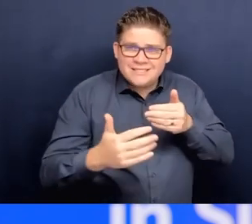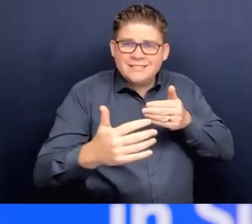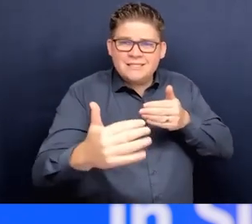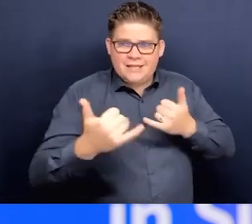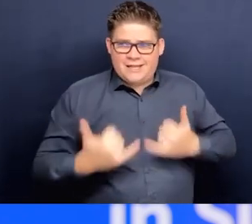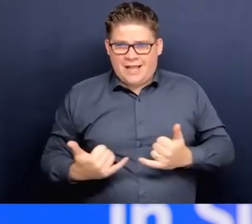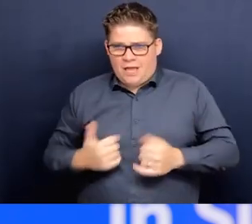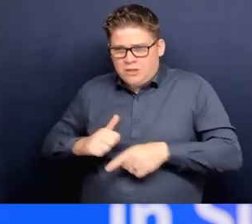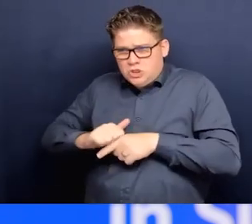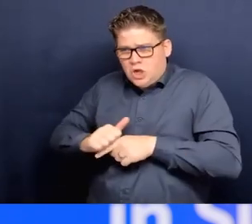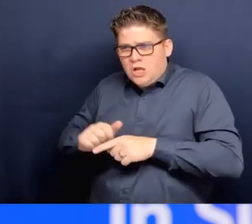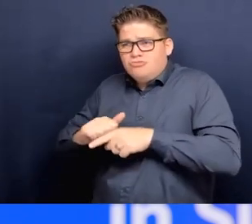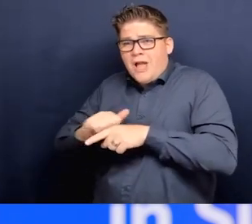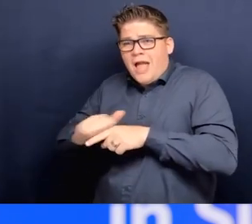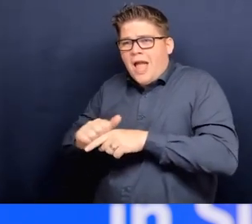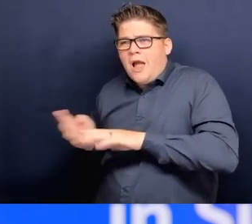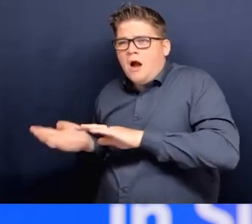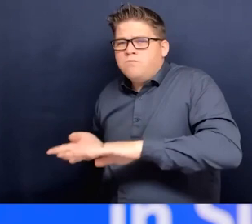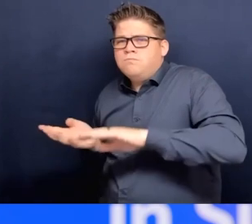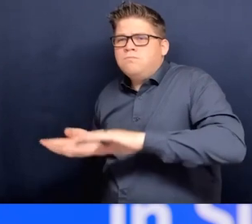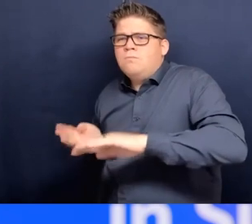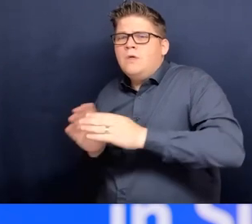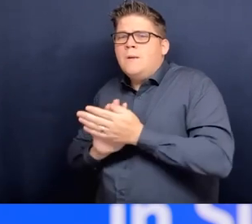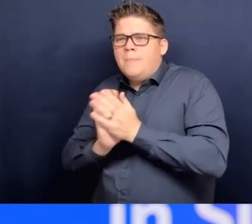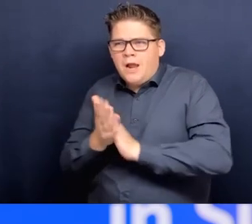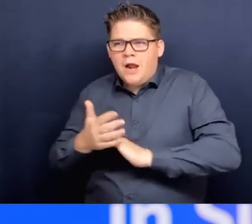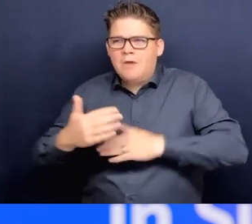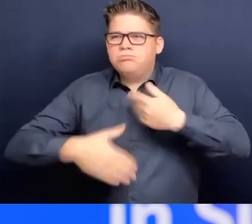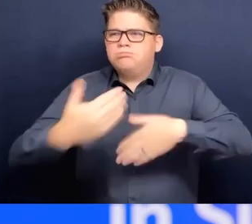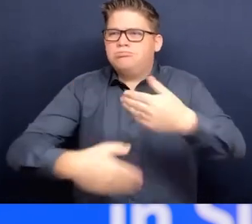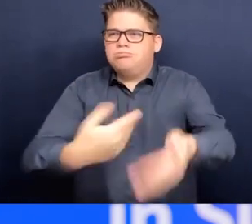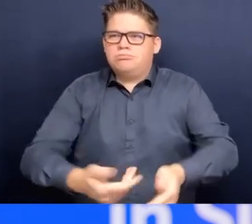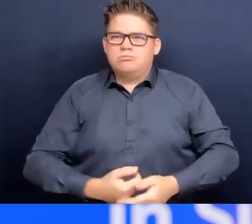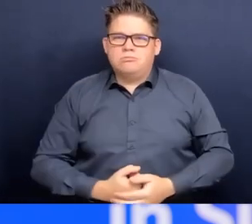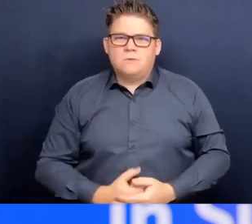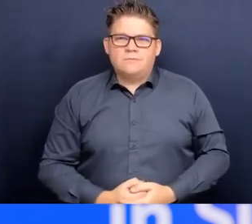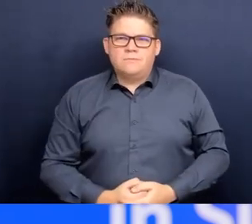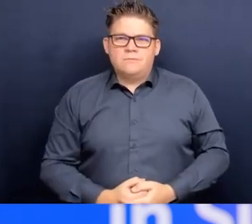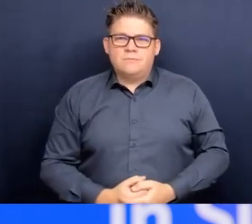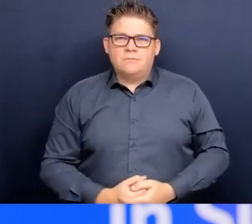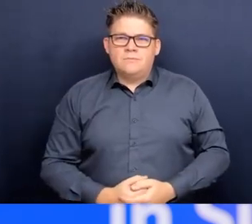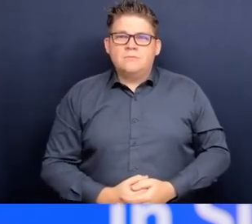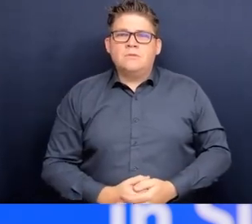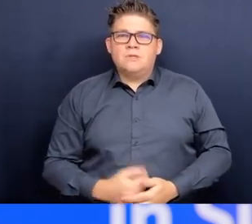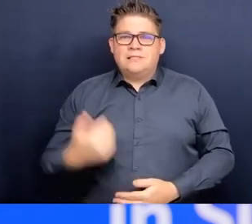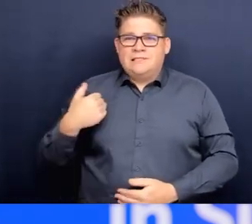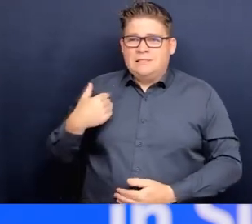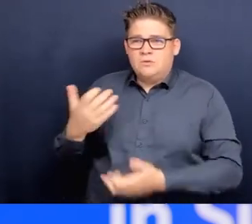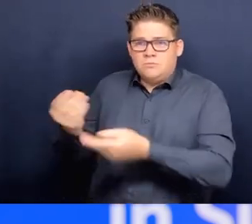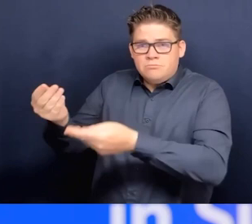will help meet the growing demand for physicians in British Columbia over the longer term and train the next generation of